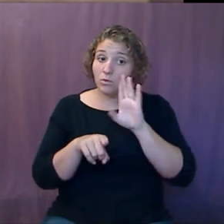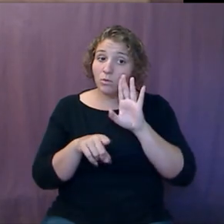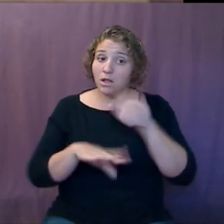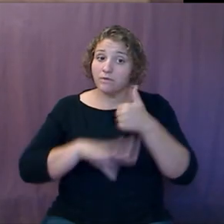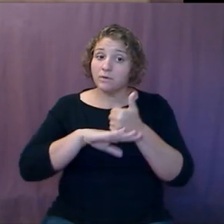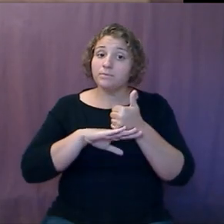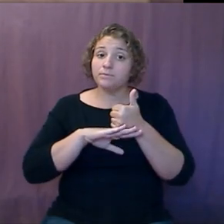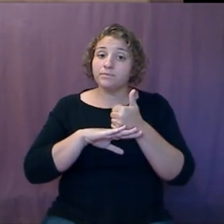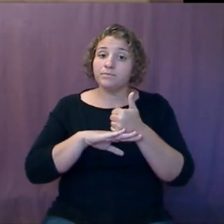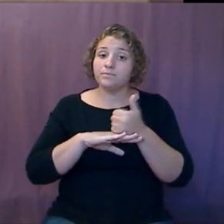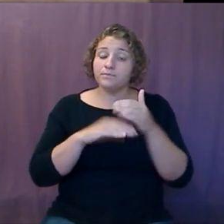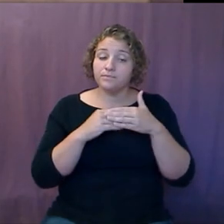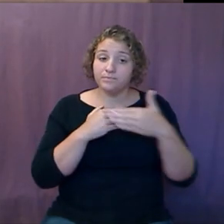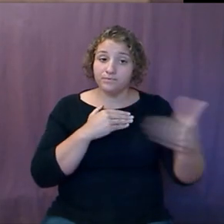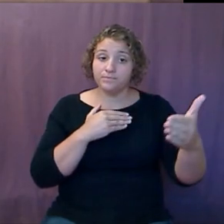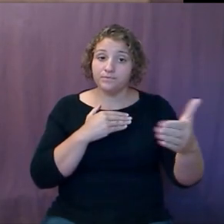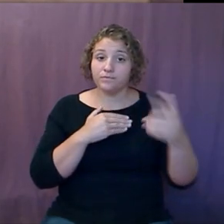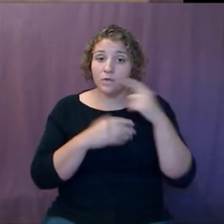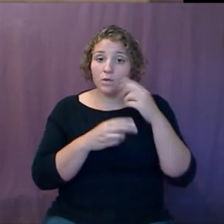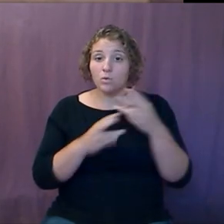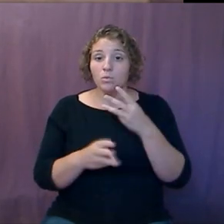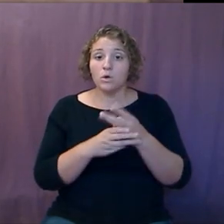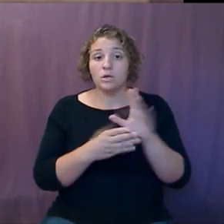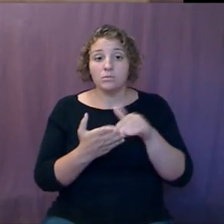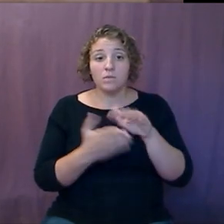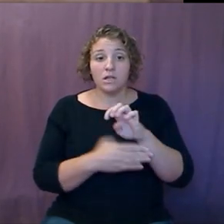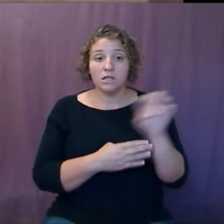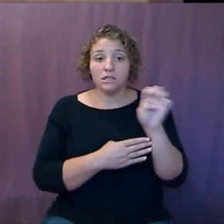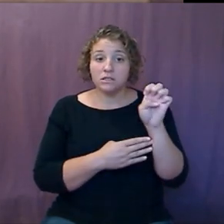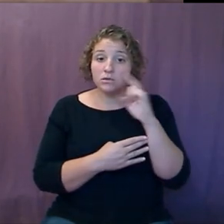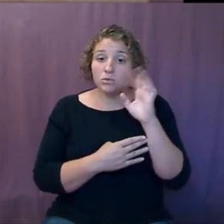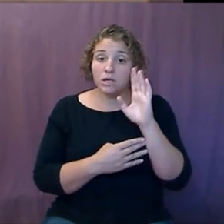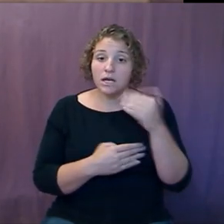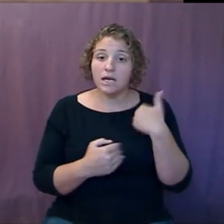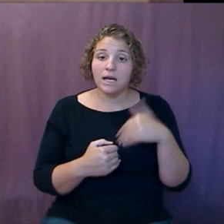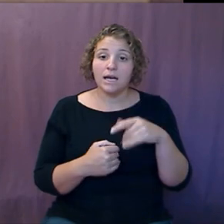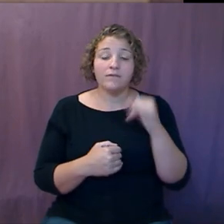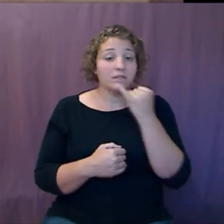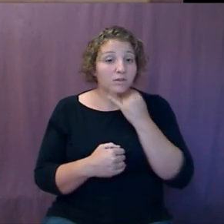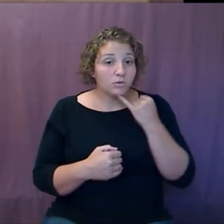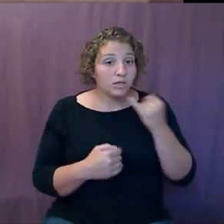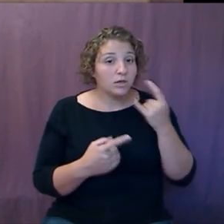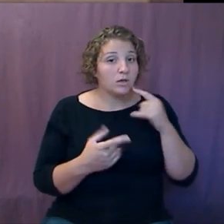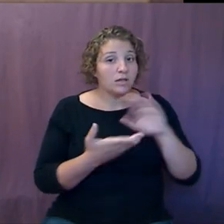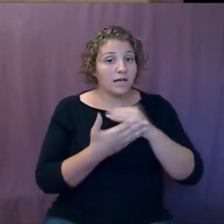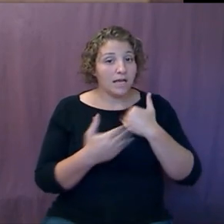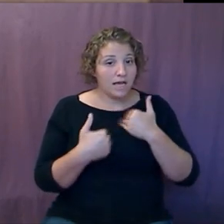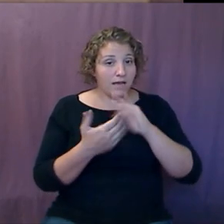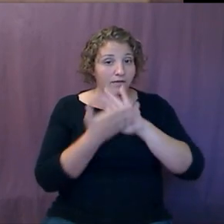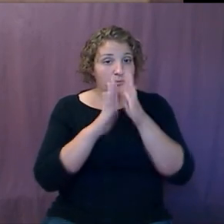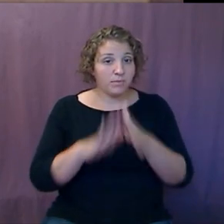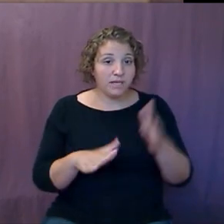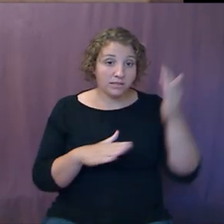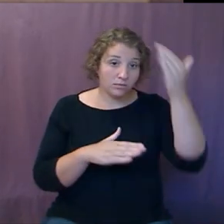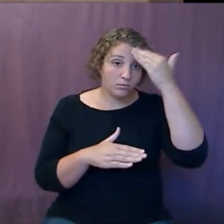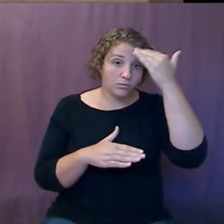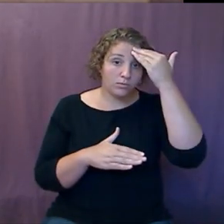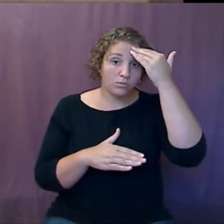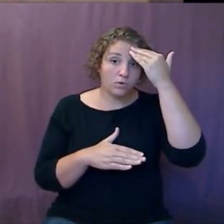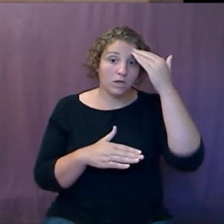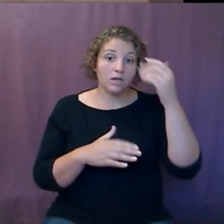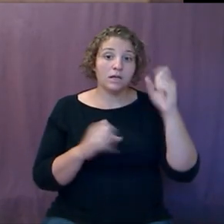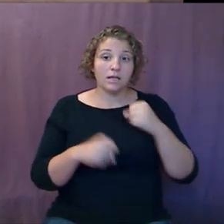stick gets the world especially the area of the middle east to give israel enough of a relief and peace and recognition that they are able